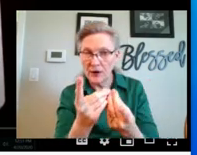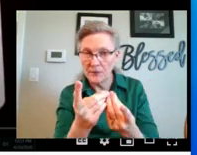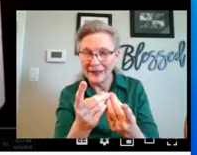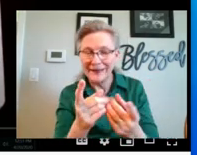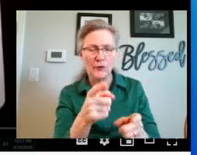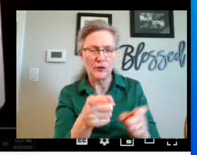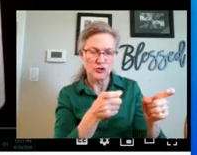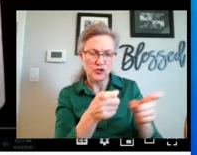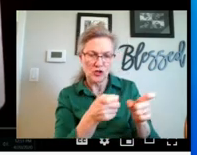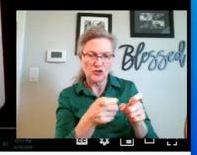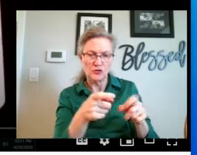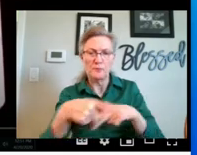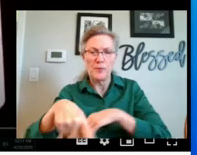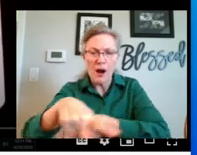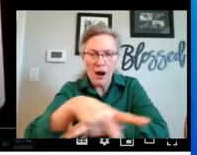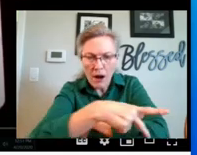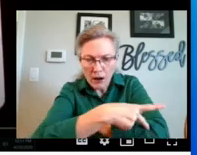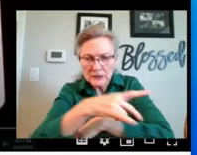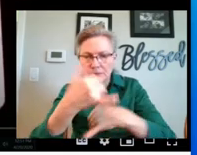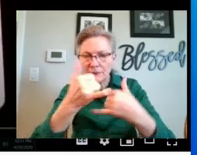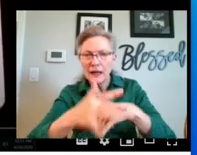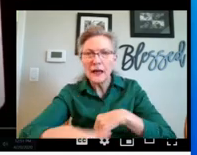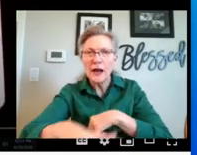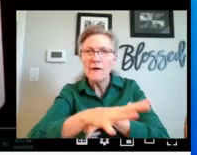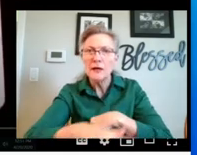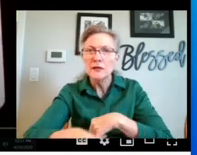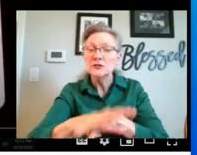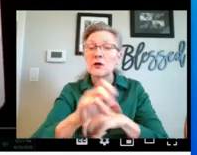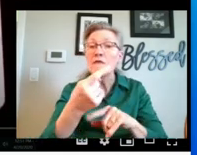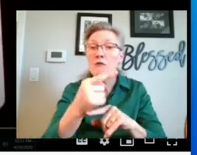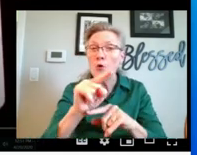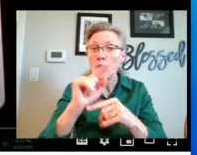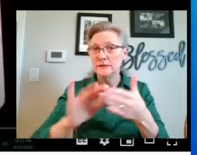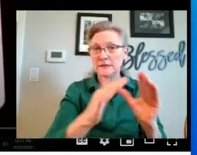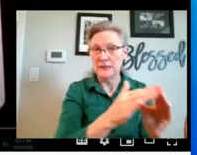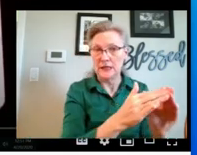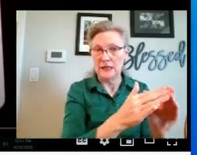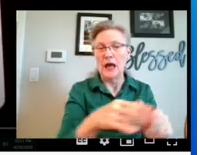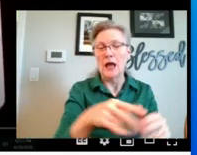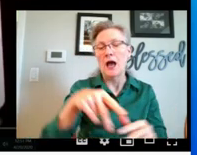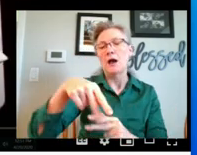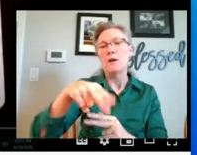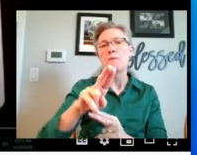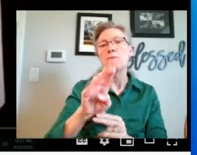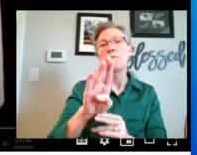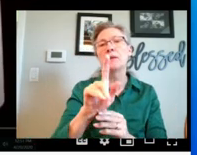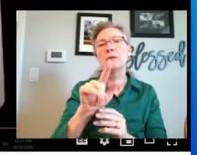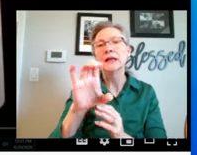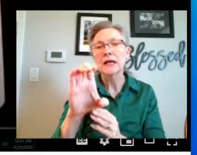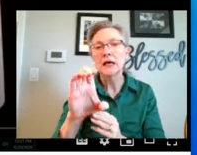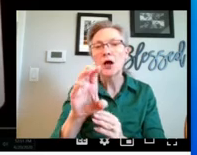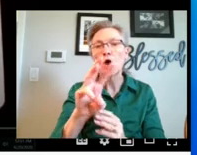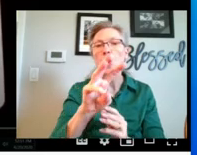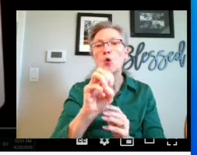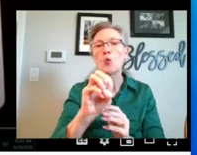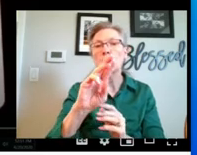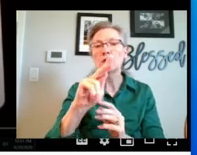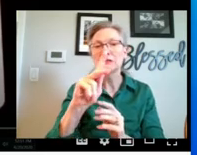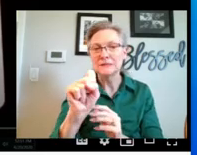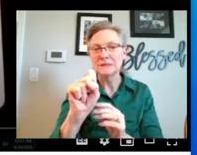and our playgrounds and everything like that. So this is a real life situation that they would have to figure out. So let's think about what we